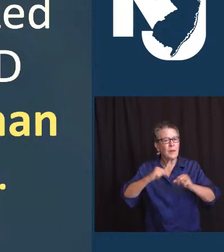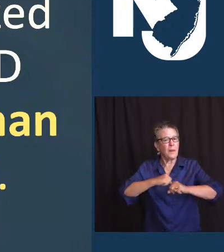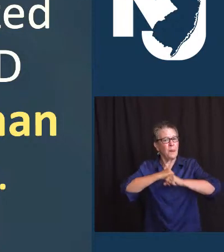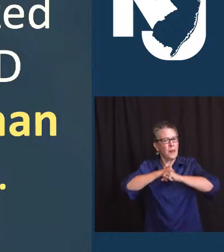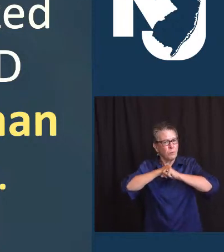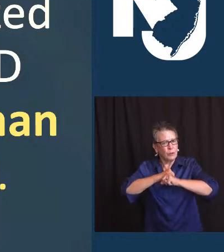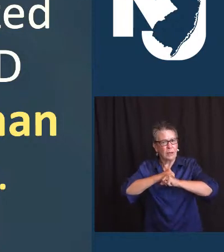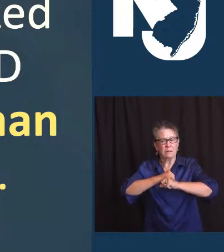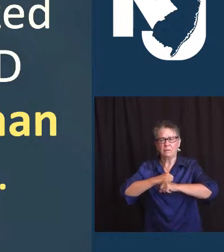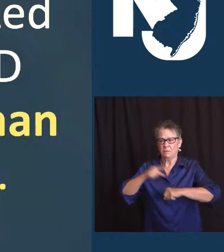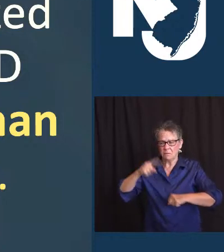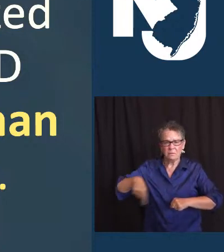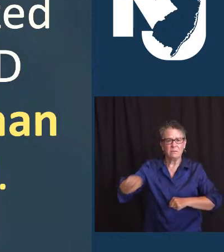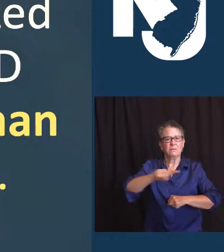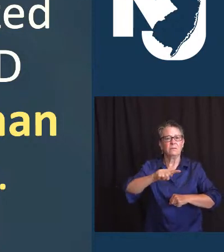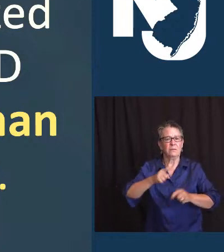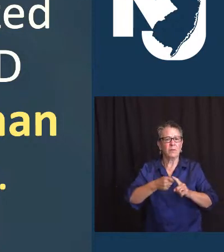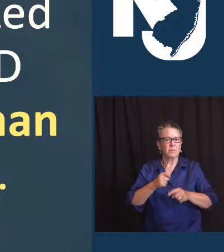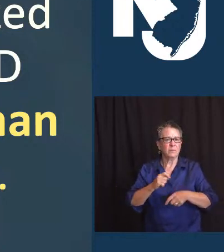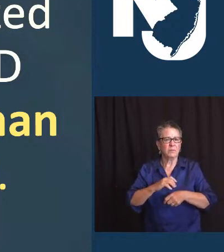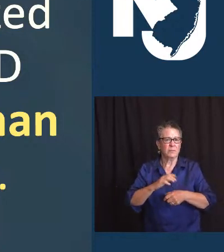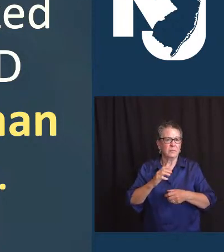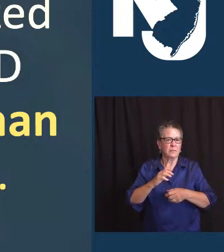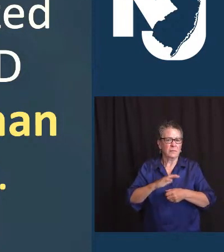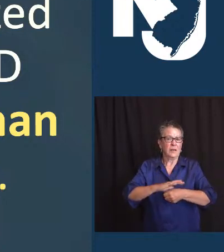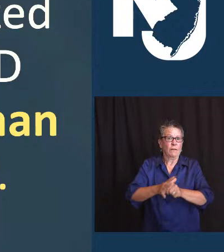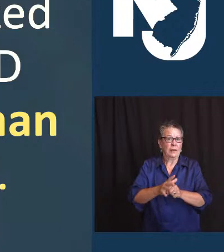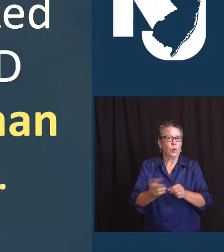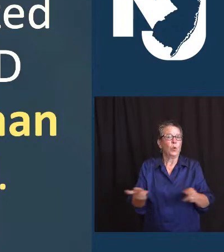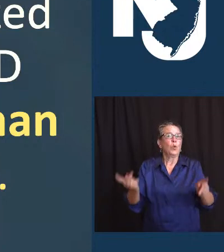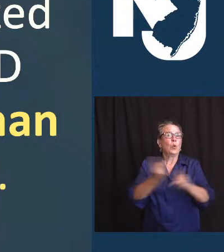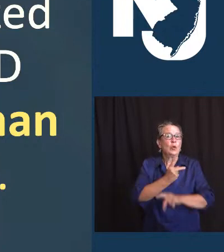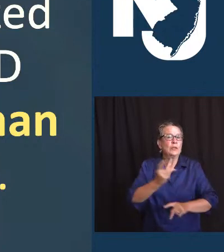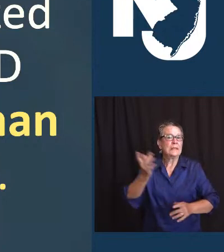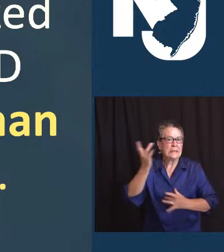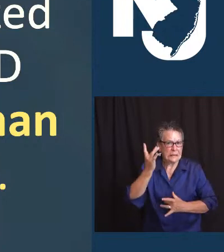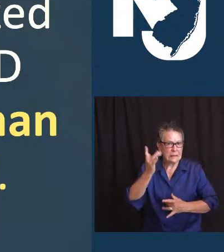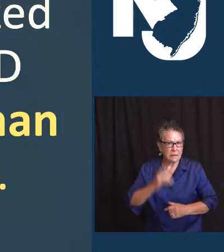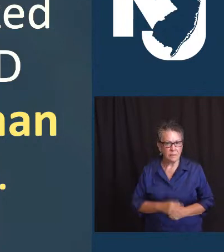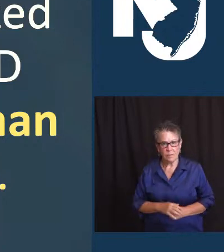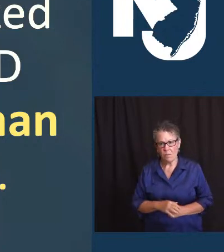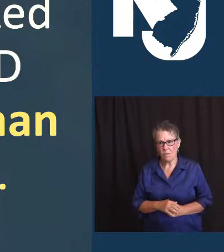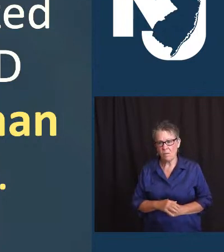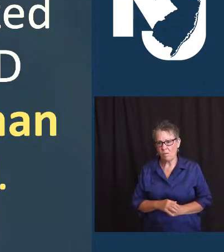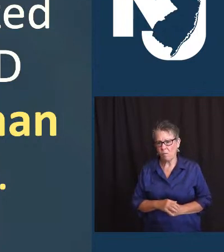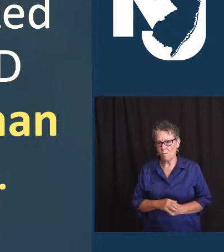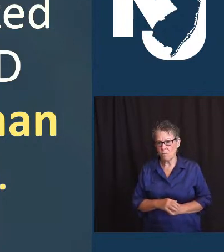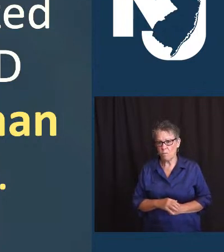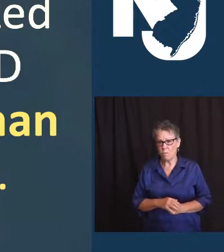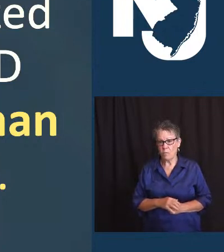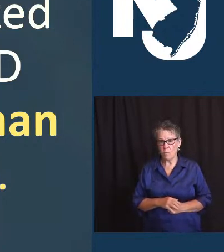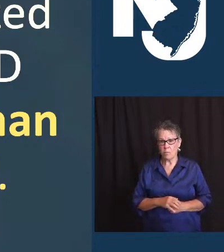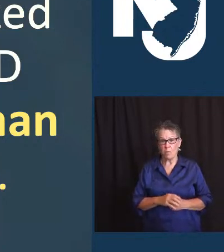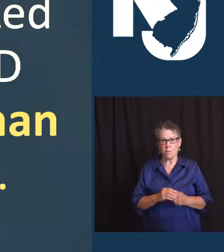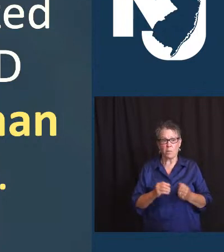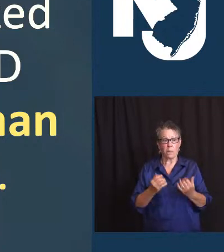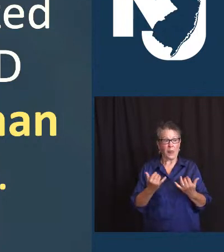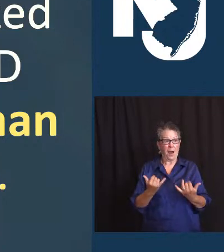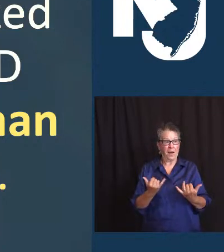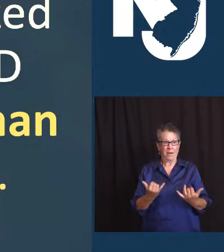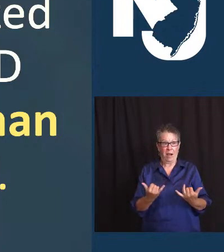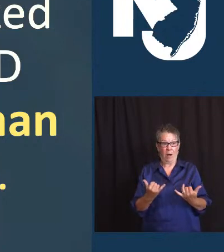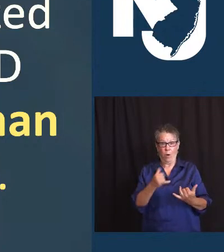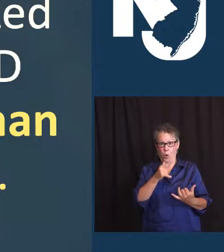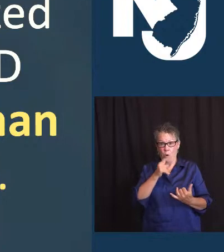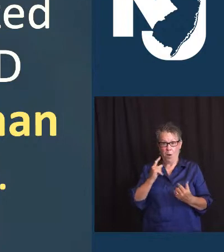of the vaccines, this is a pandemic, as we've been saying now for many weeks, among the unvaccinated. The protections they afford to the fully